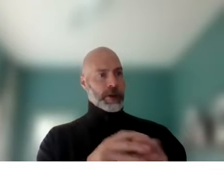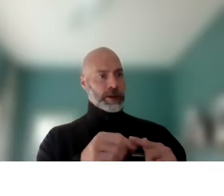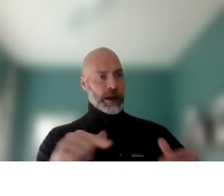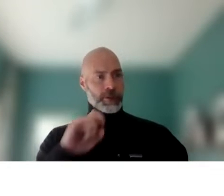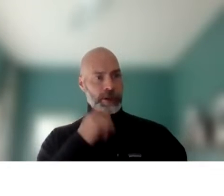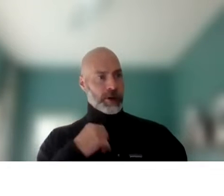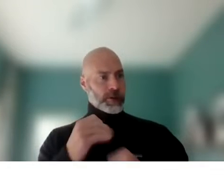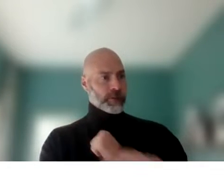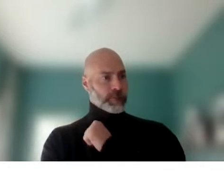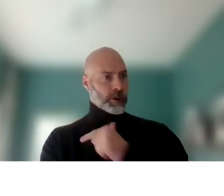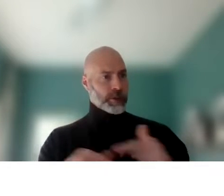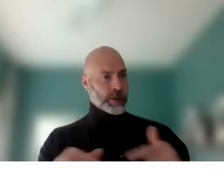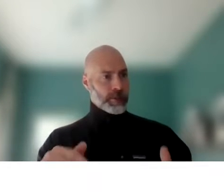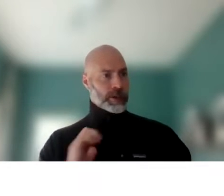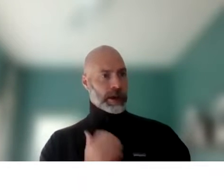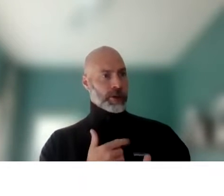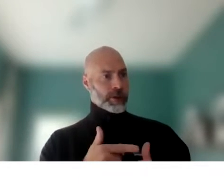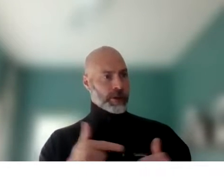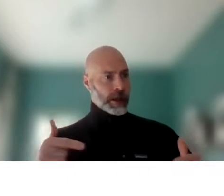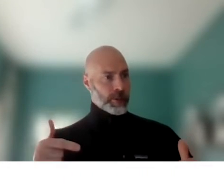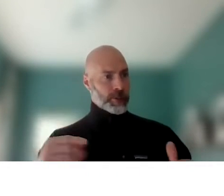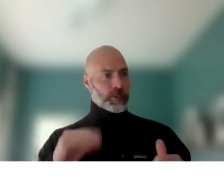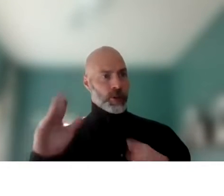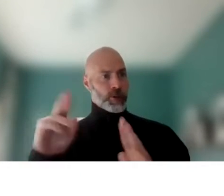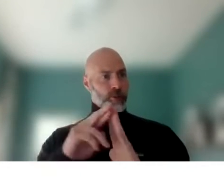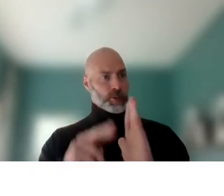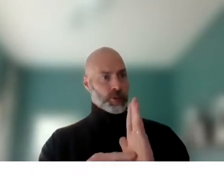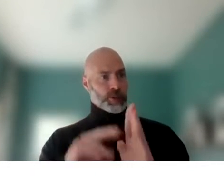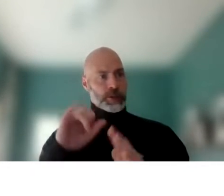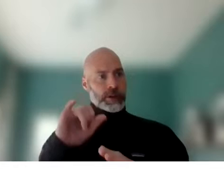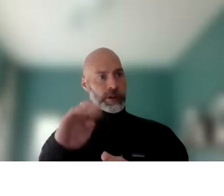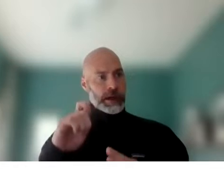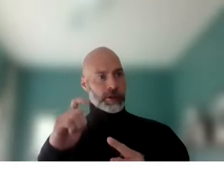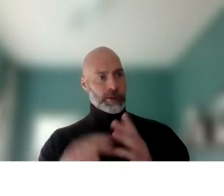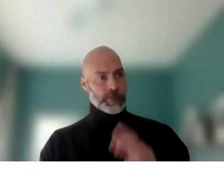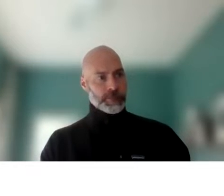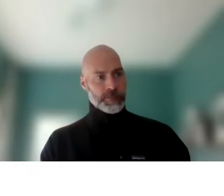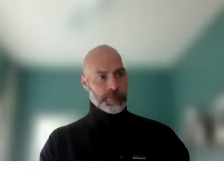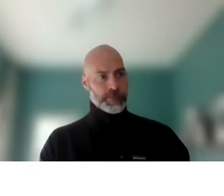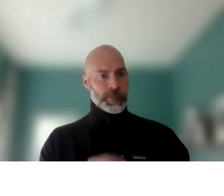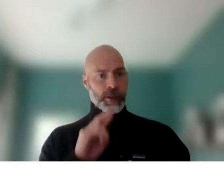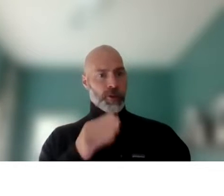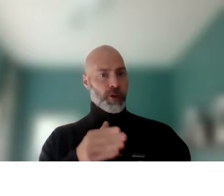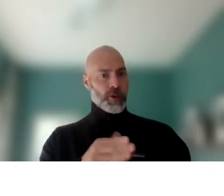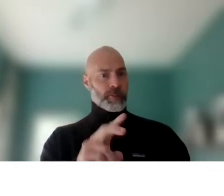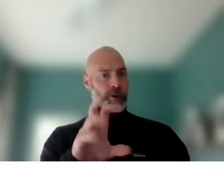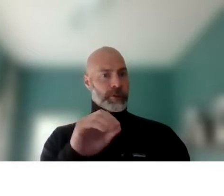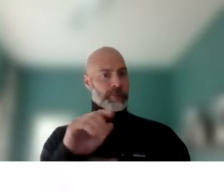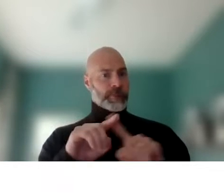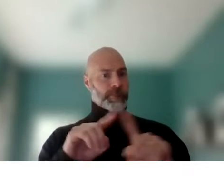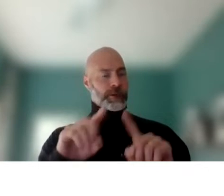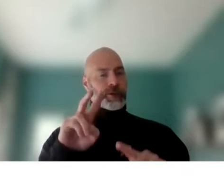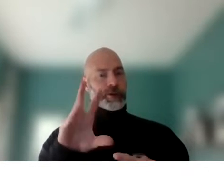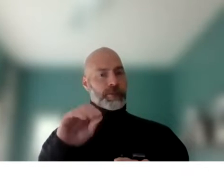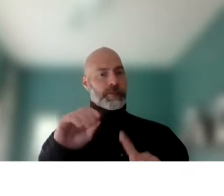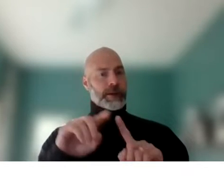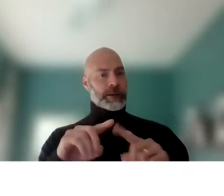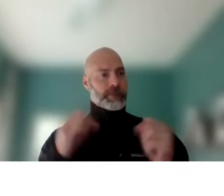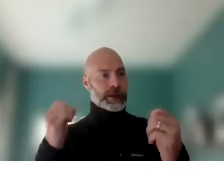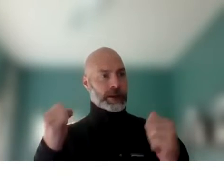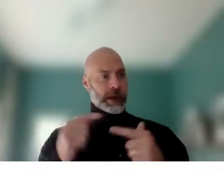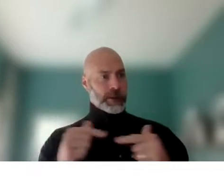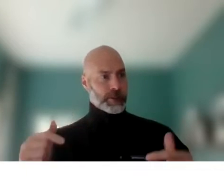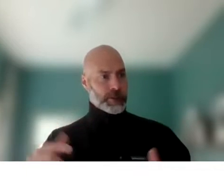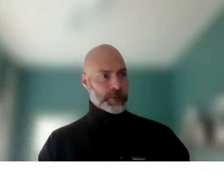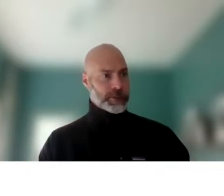I mean by that is American Sign Language, it's our language, it's our native, it has its own rules and syntax, and there are